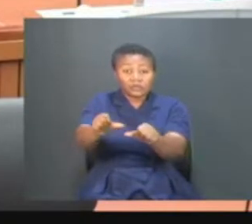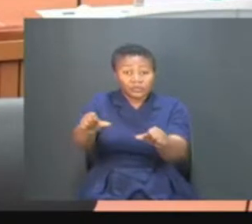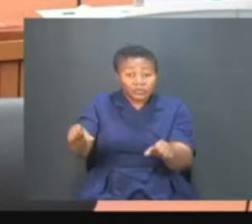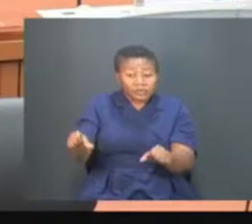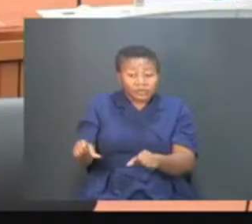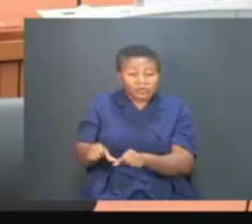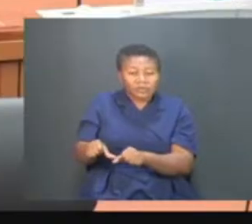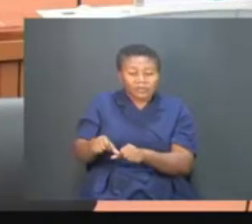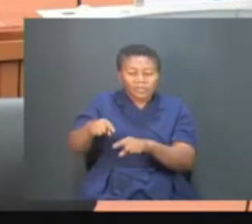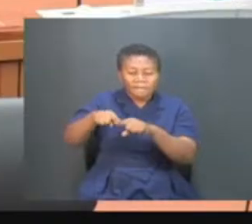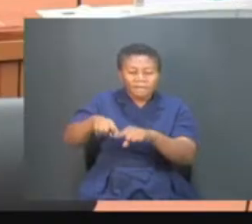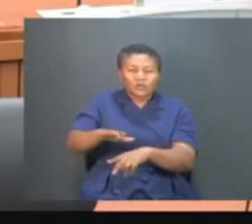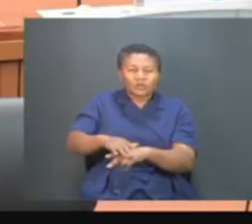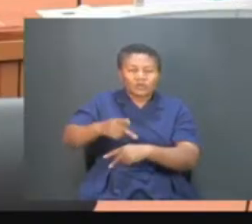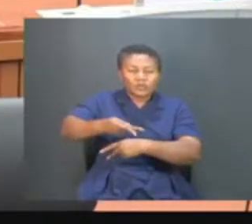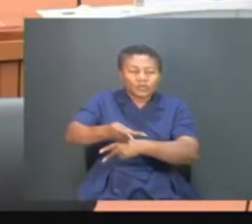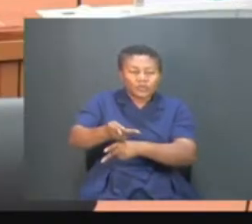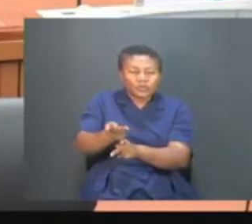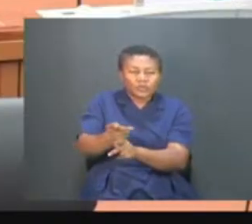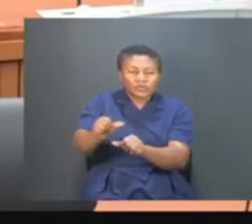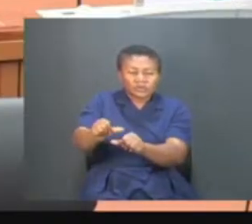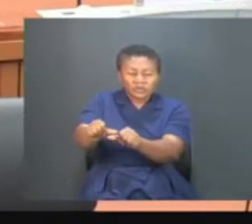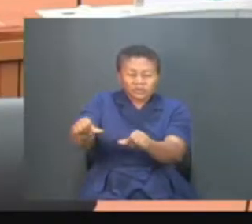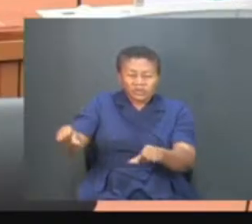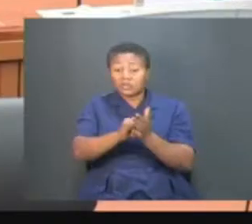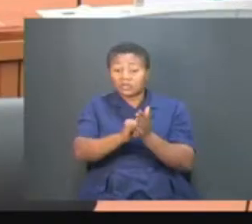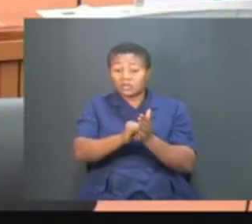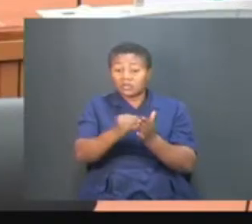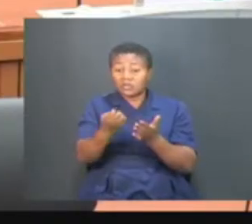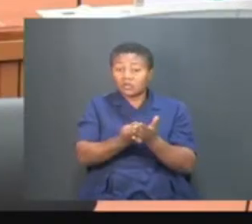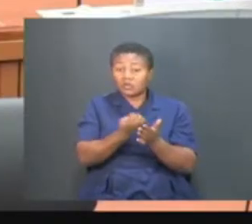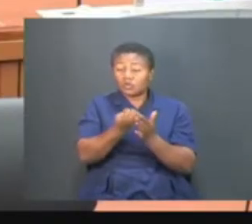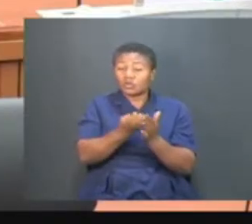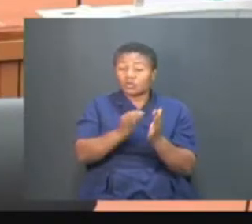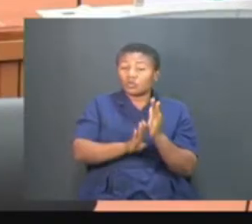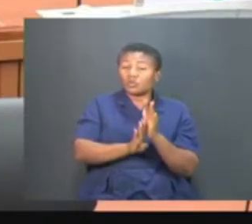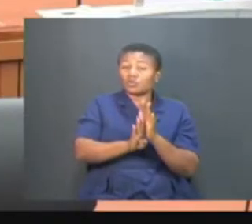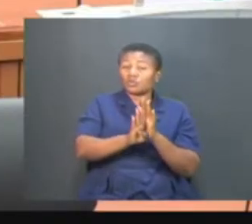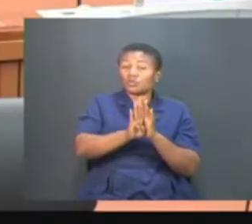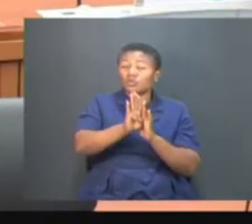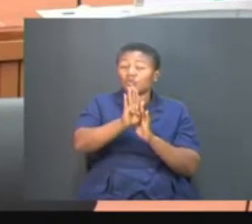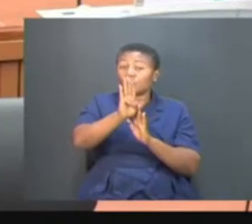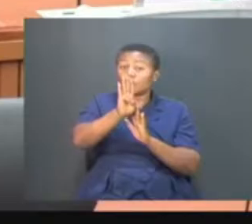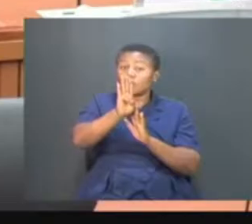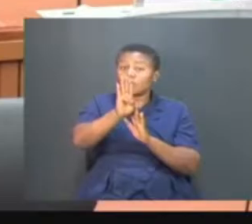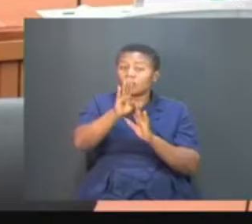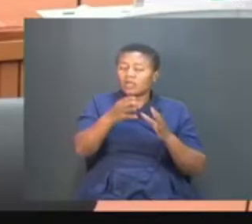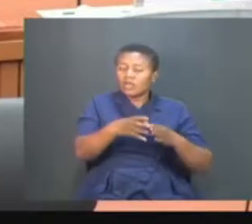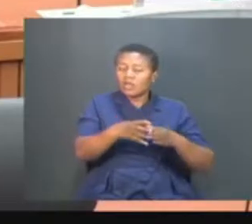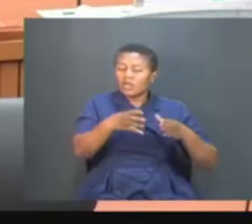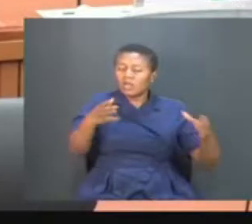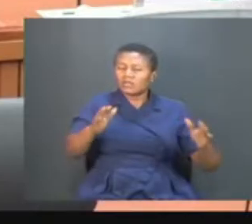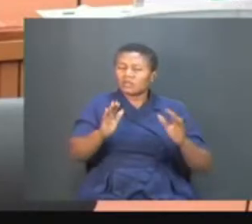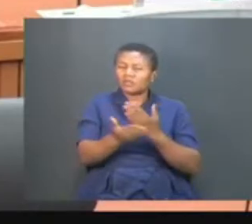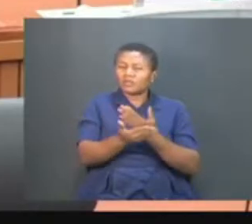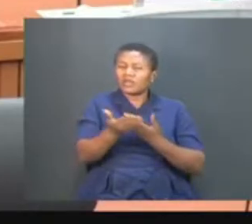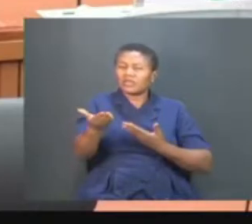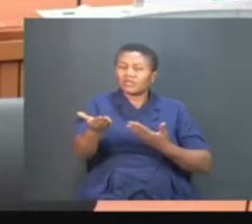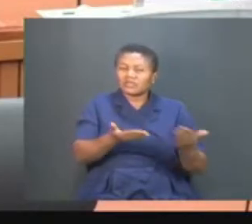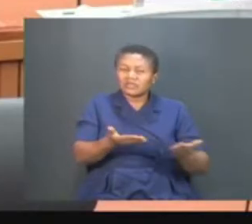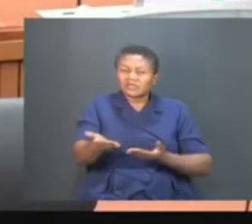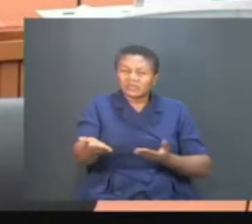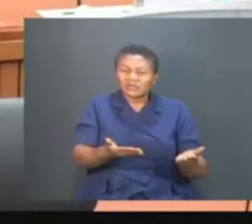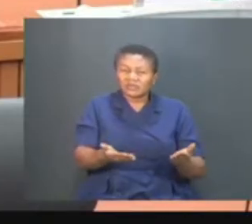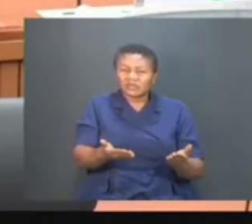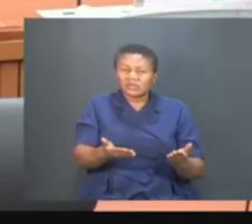the productive sectors of agriculture has been driven largely by services rather than by